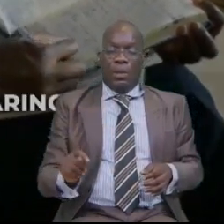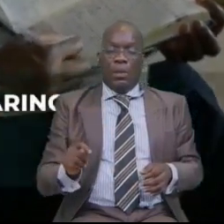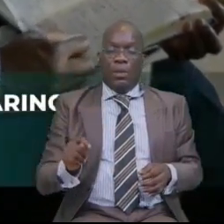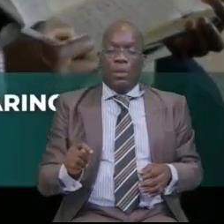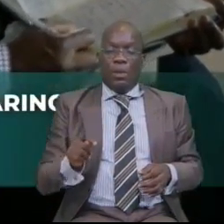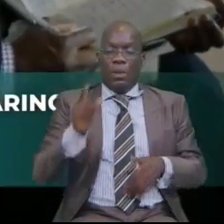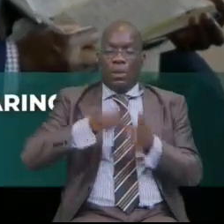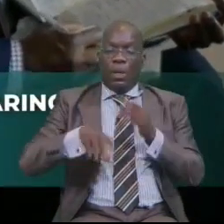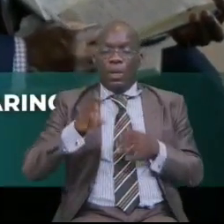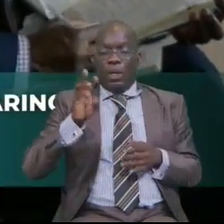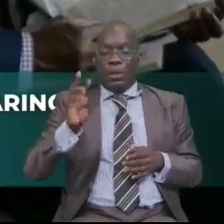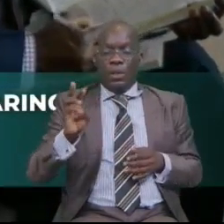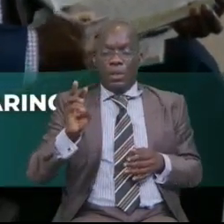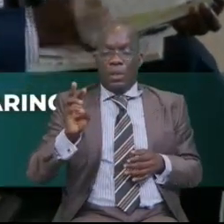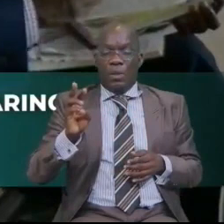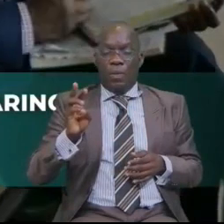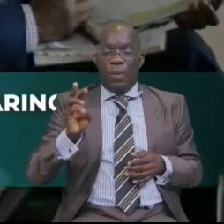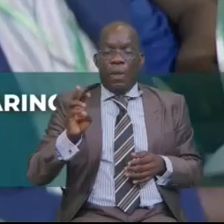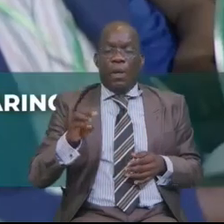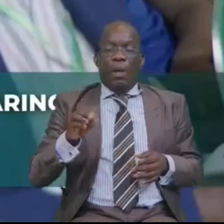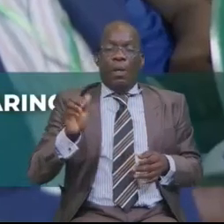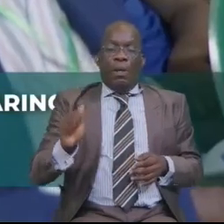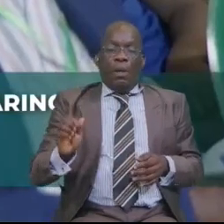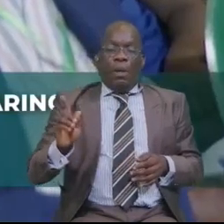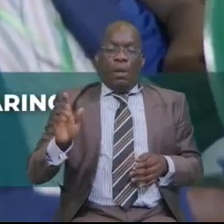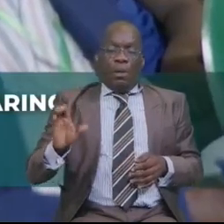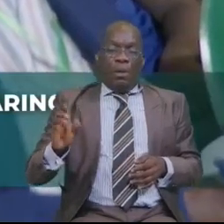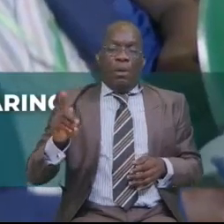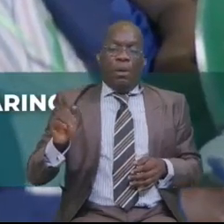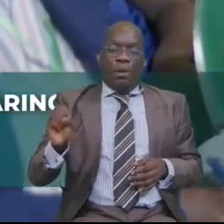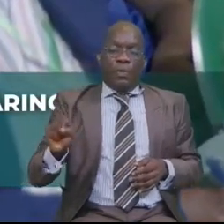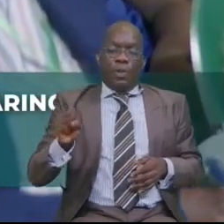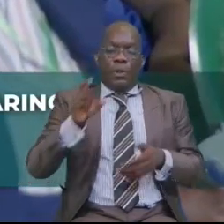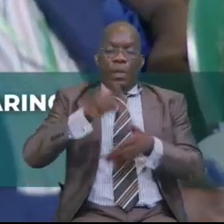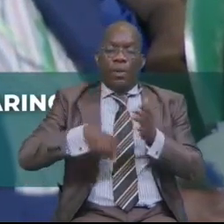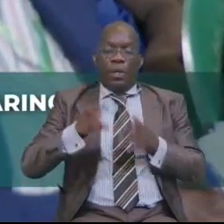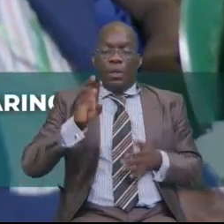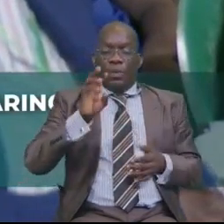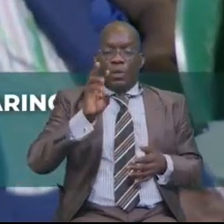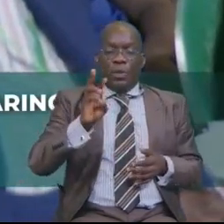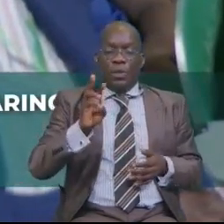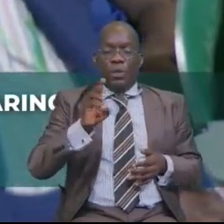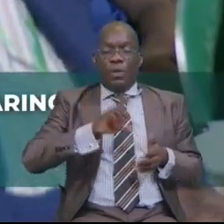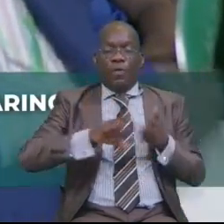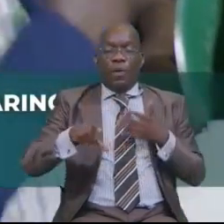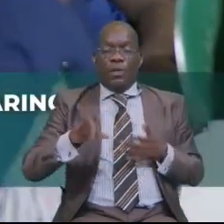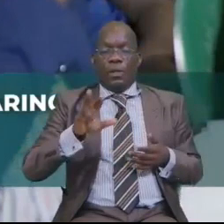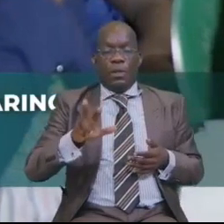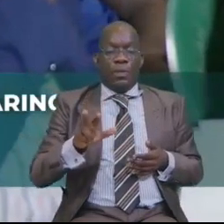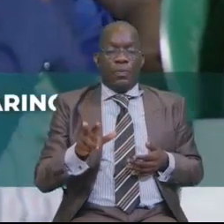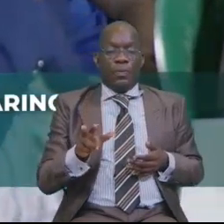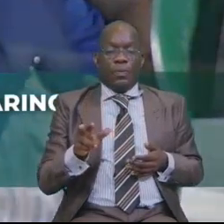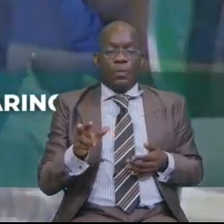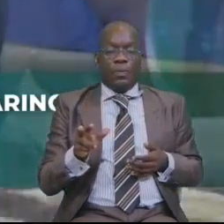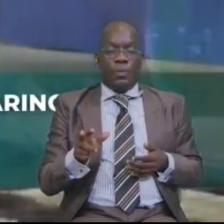chapter 6 of the Acts of the Apostles. Look at verse 3 there. In verse 3,